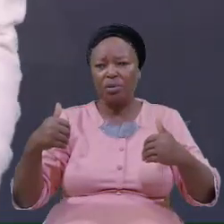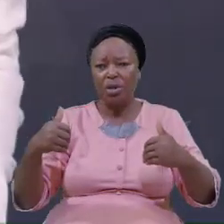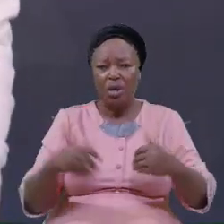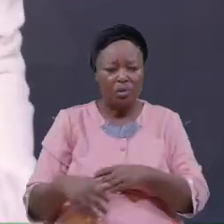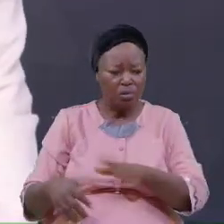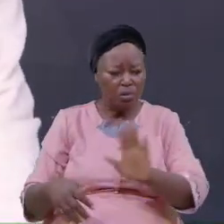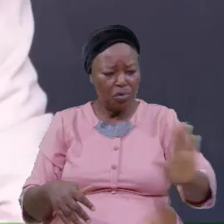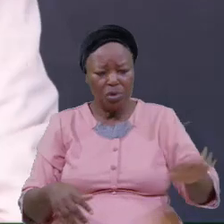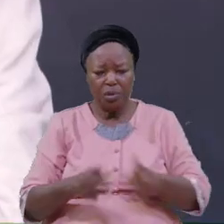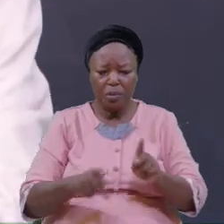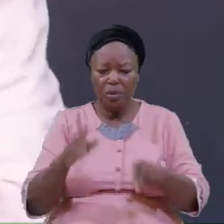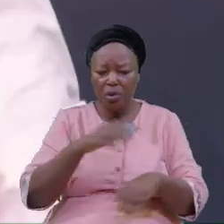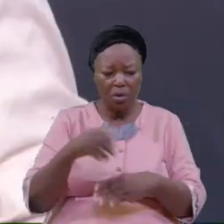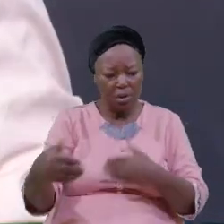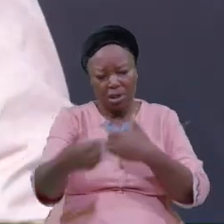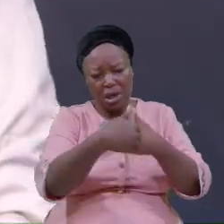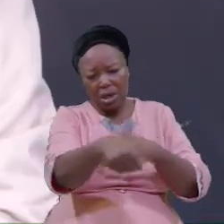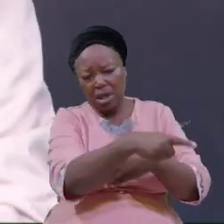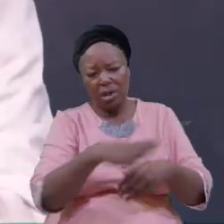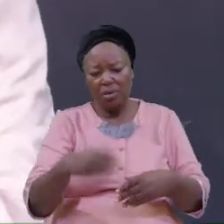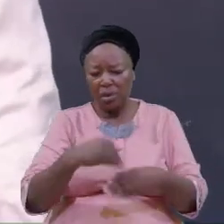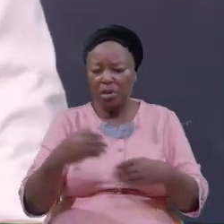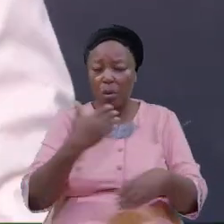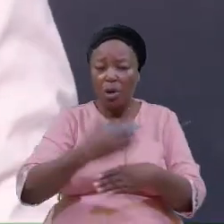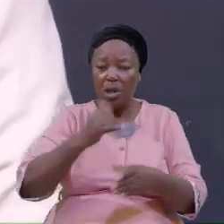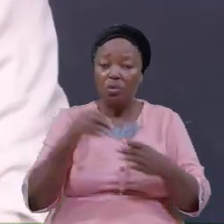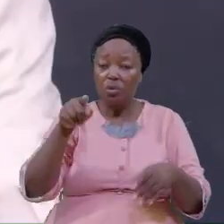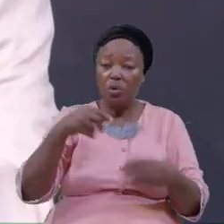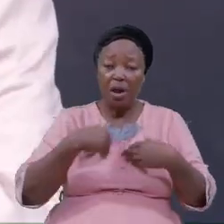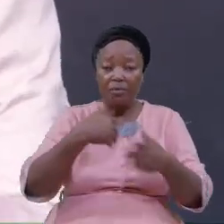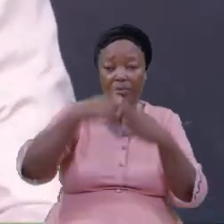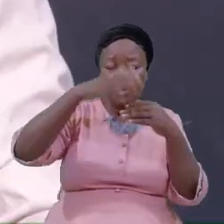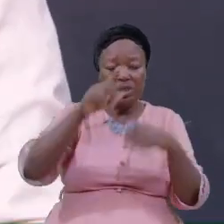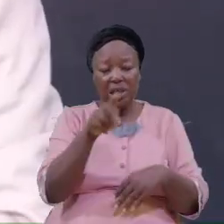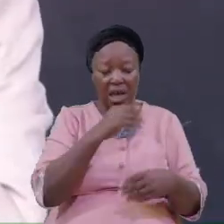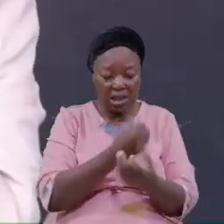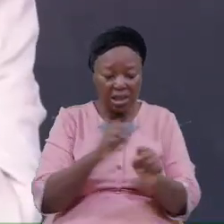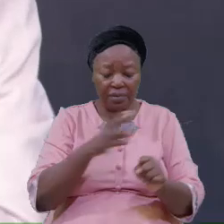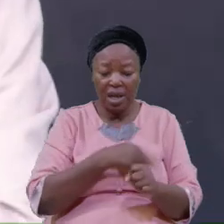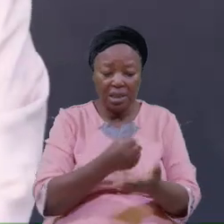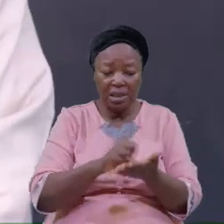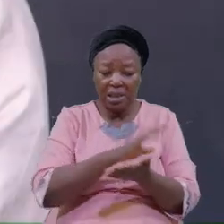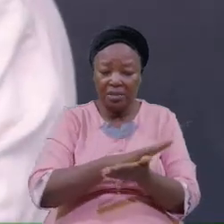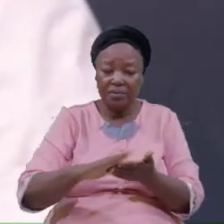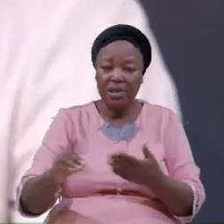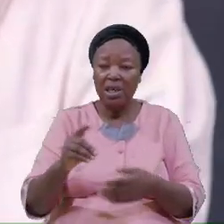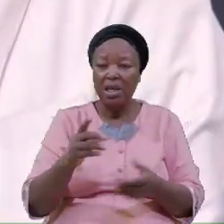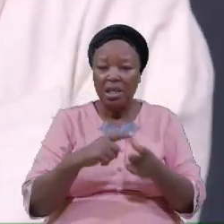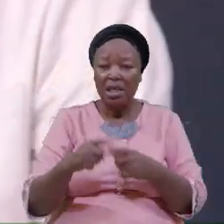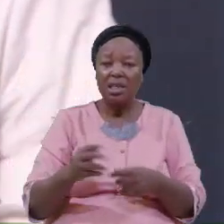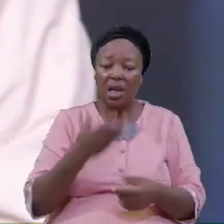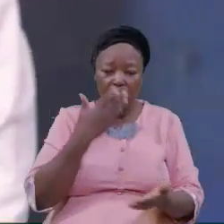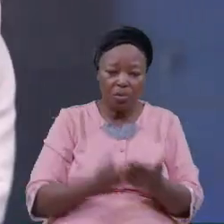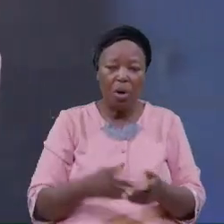of the wall you have erected, they're saved, they're sanctified, they're serviceable, they're good. The people on